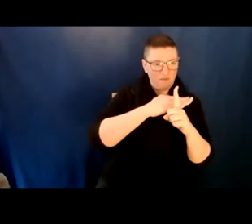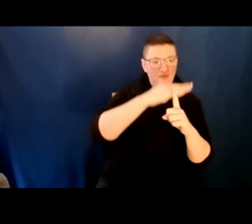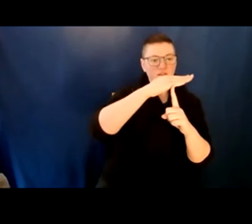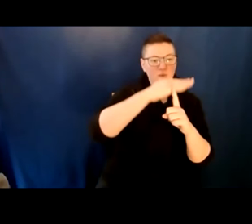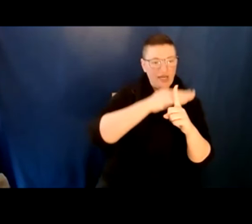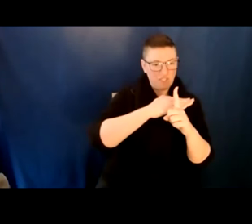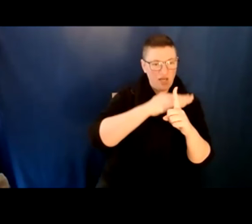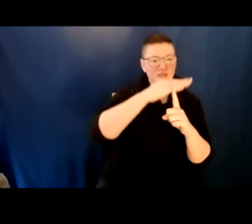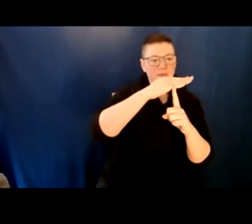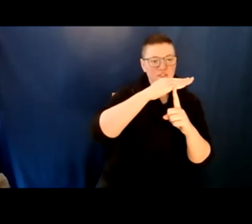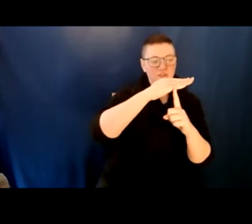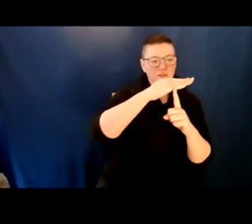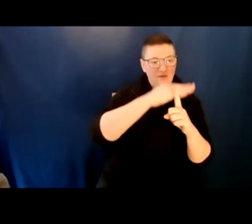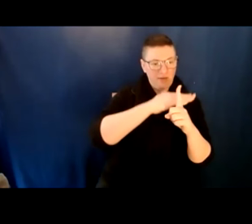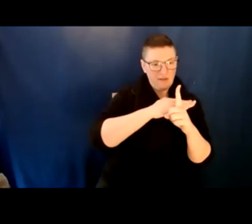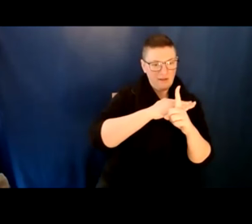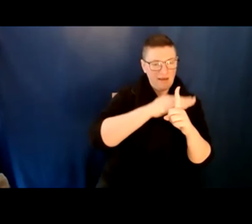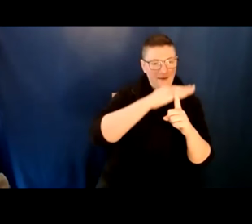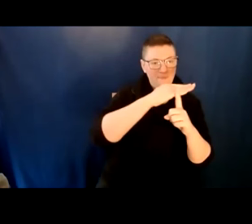indicator of location on the measure.